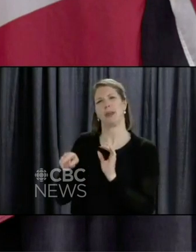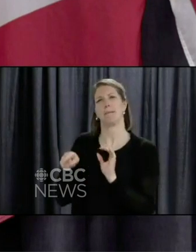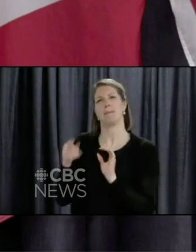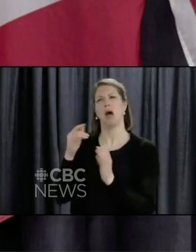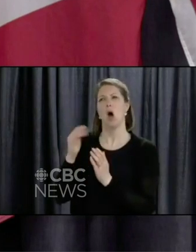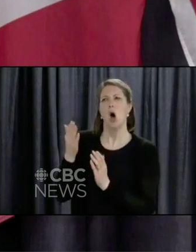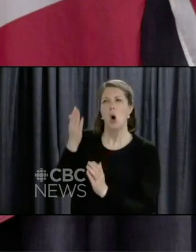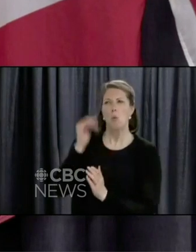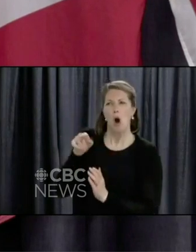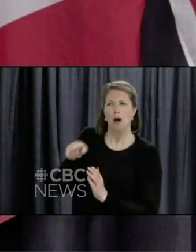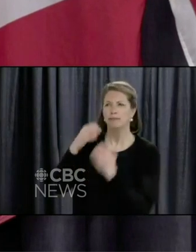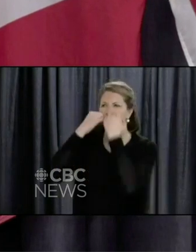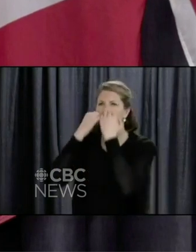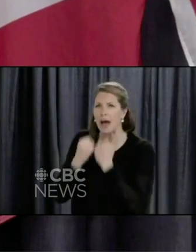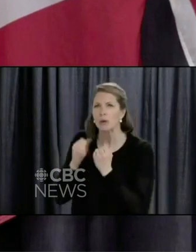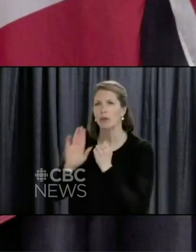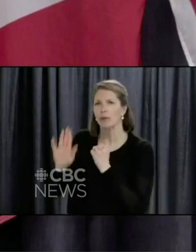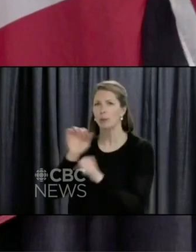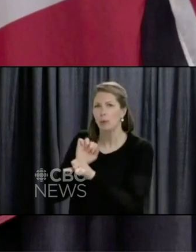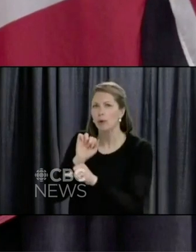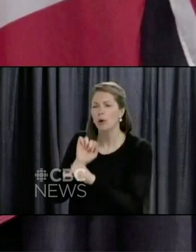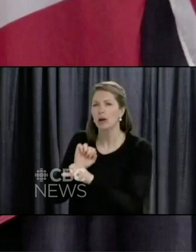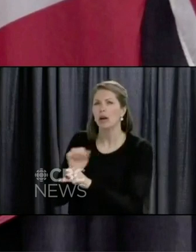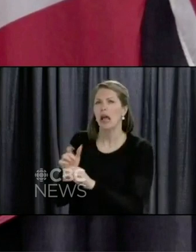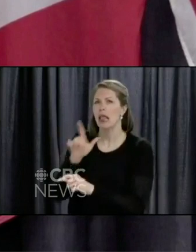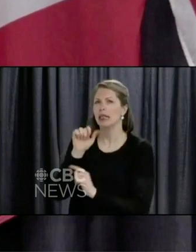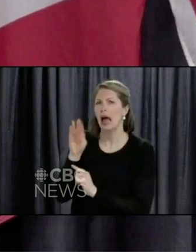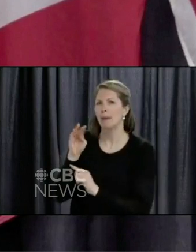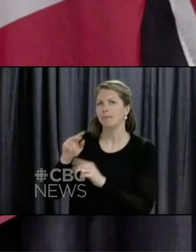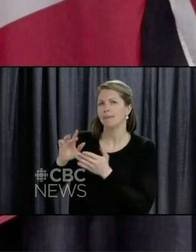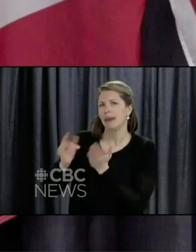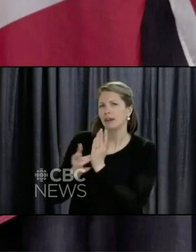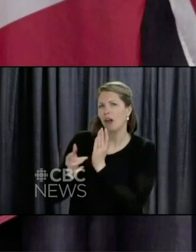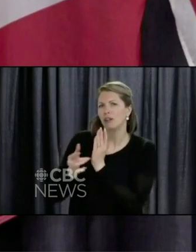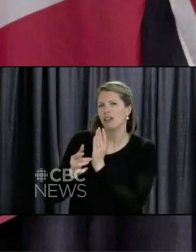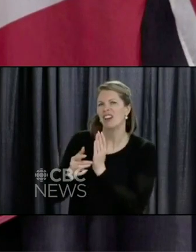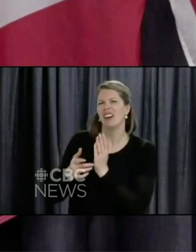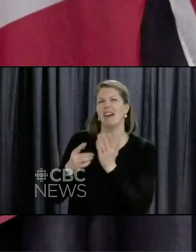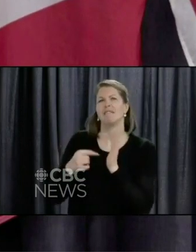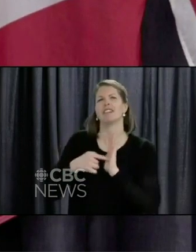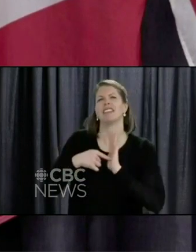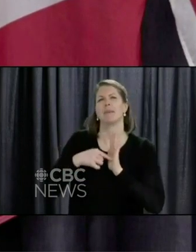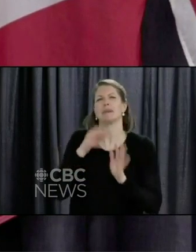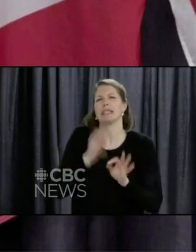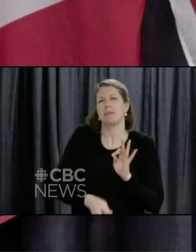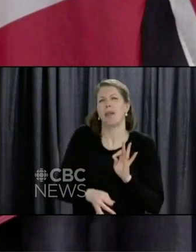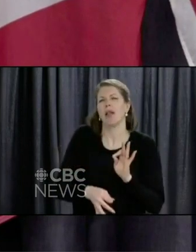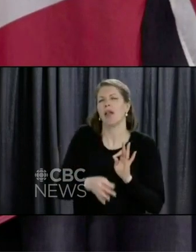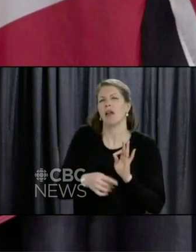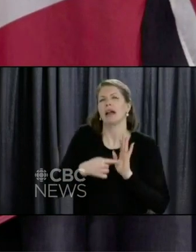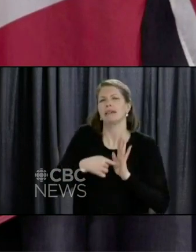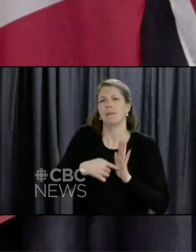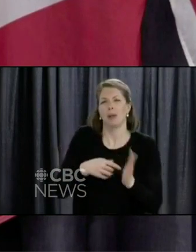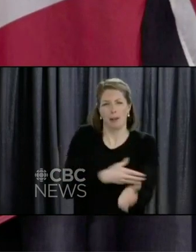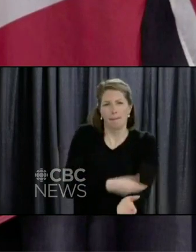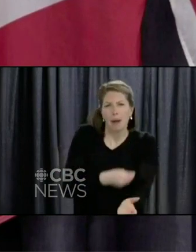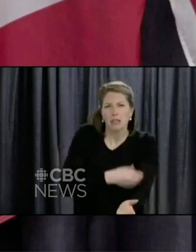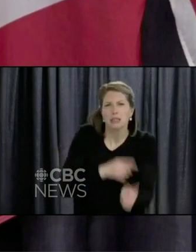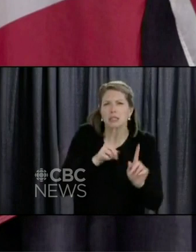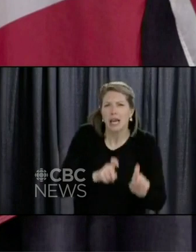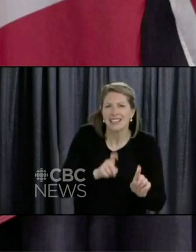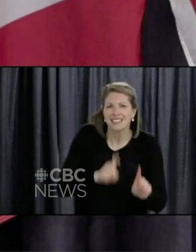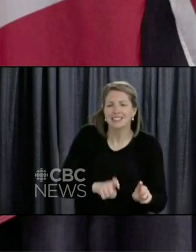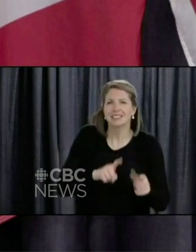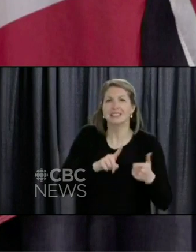by medical lab techs across the province, from the simple ones you may be familiar with for blood testing and blood draws, to some of